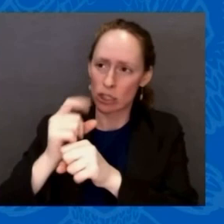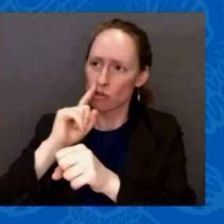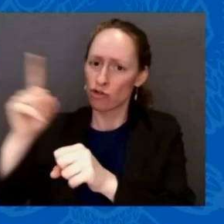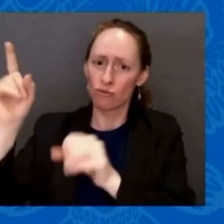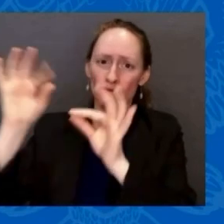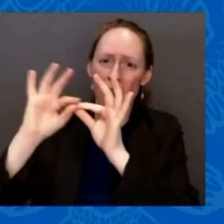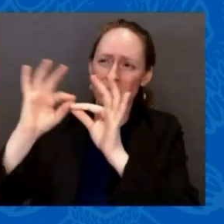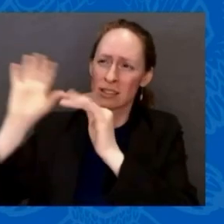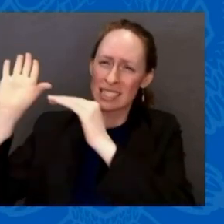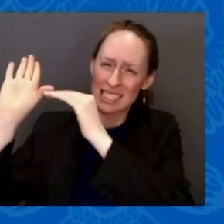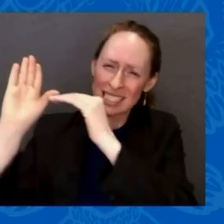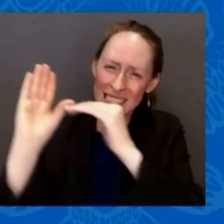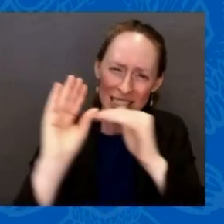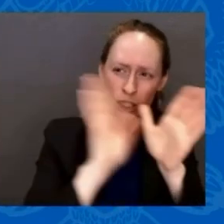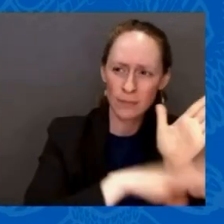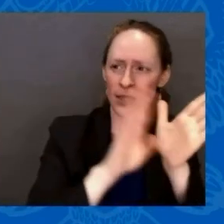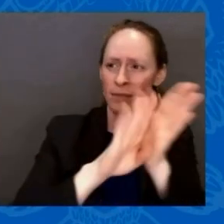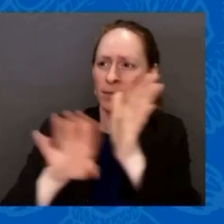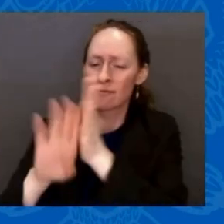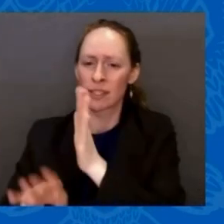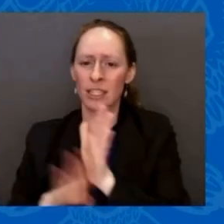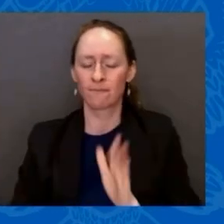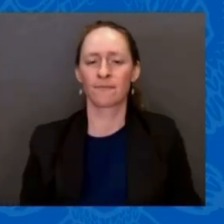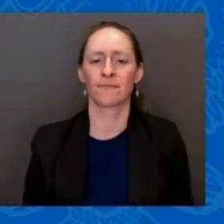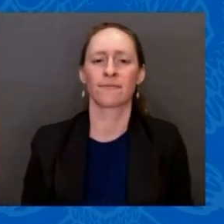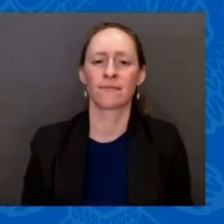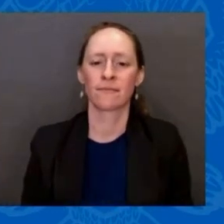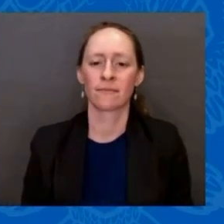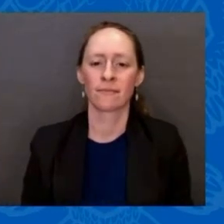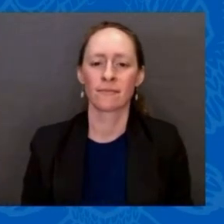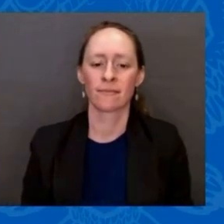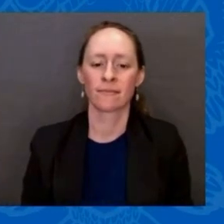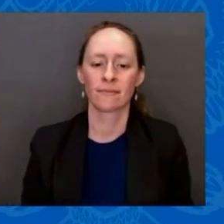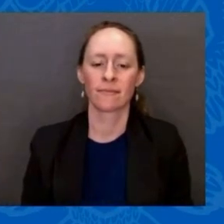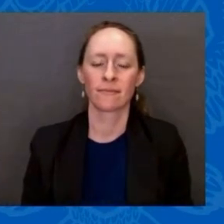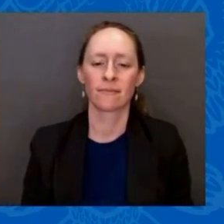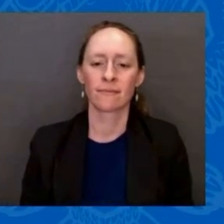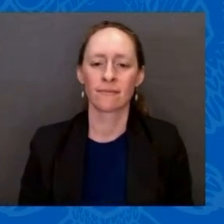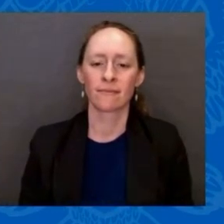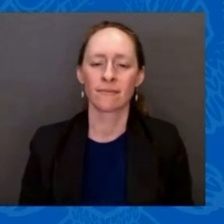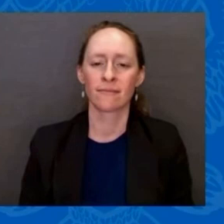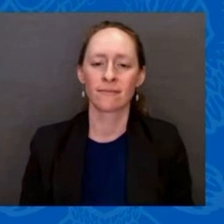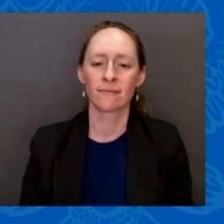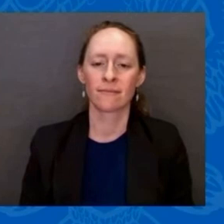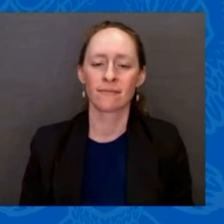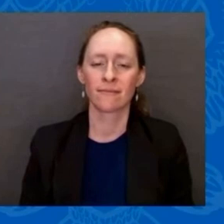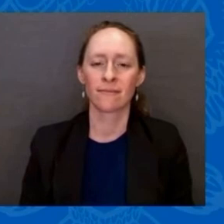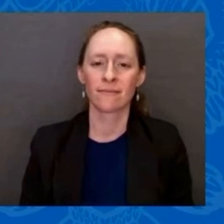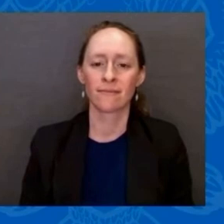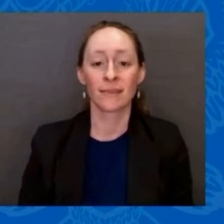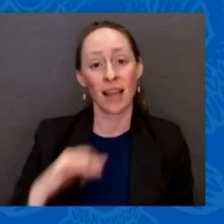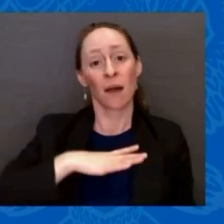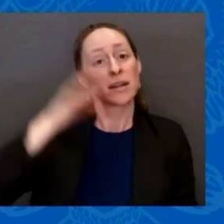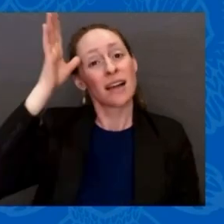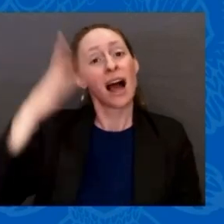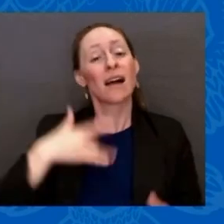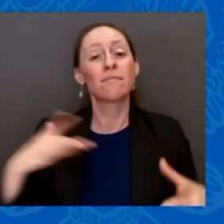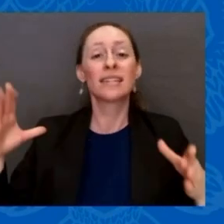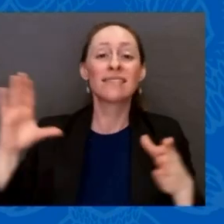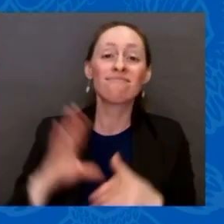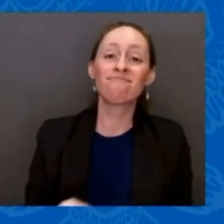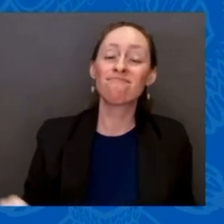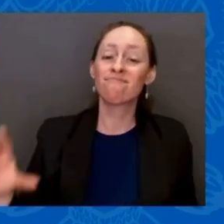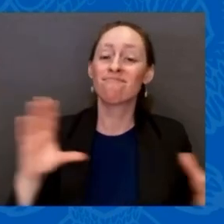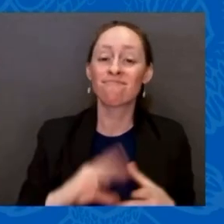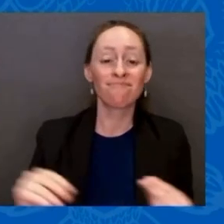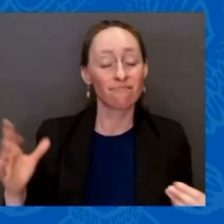Joey, he said, at the end of the month, the question is, after you pay all your bills, do you have just a little left for breathing room? Just a little less